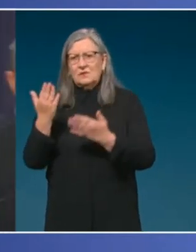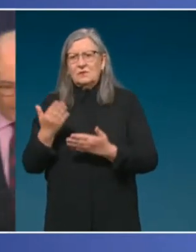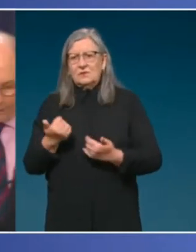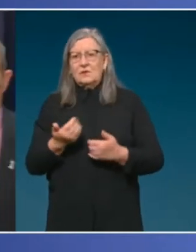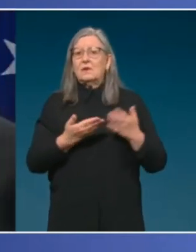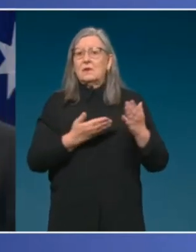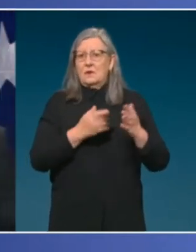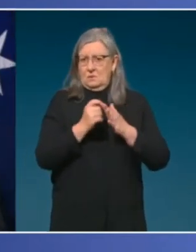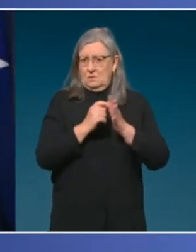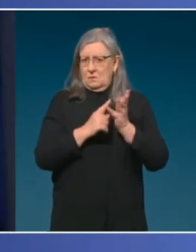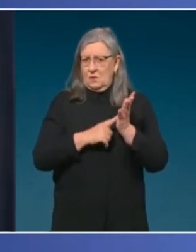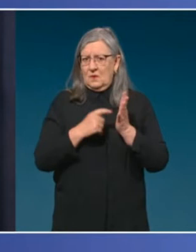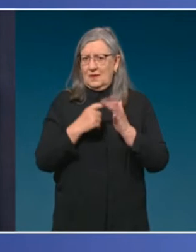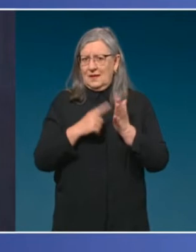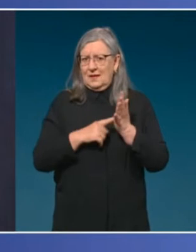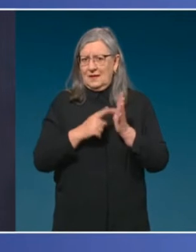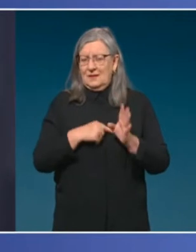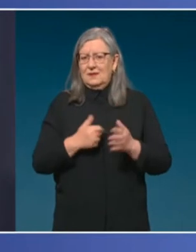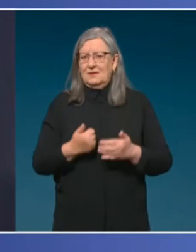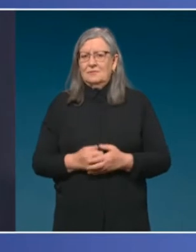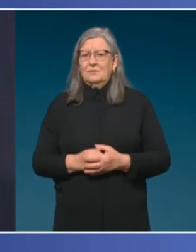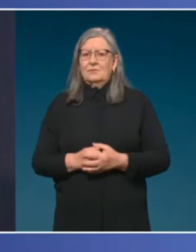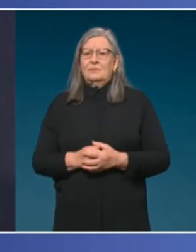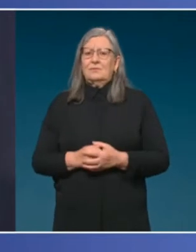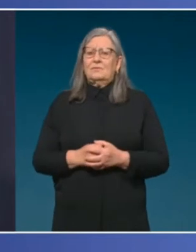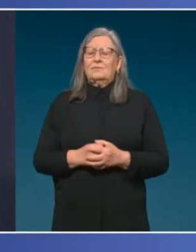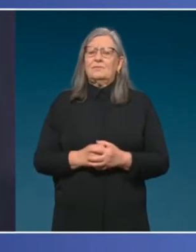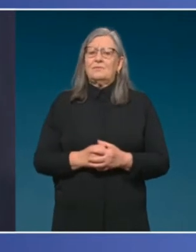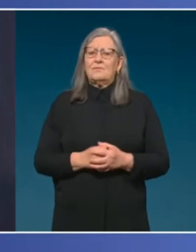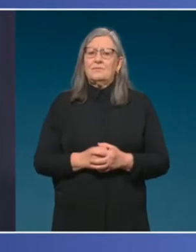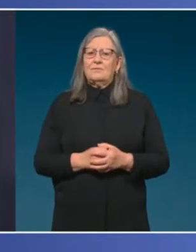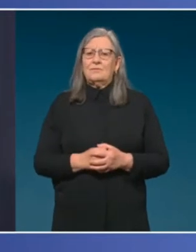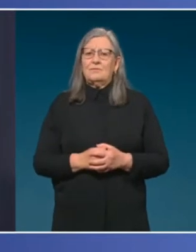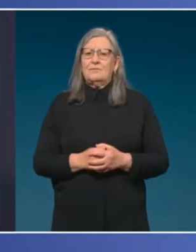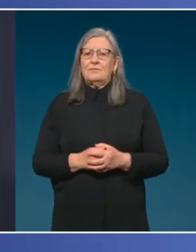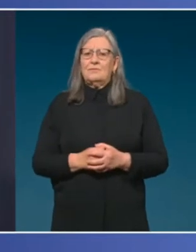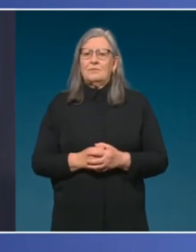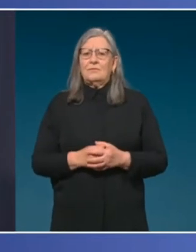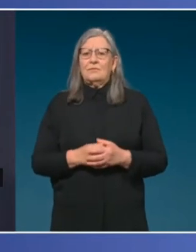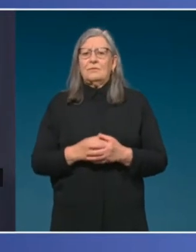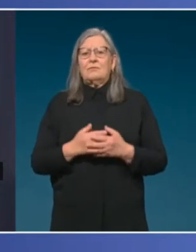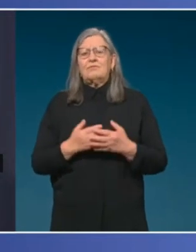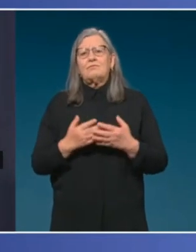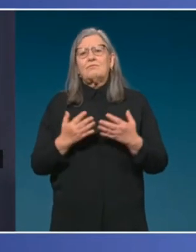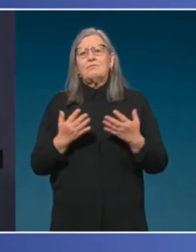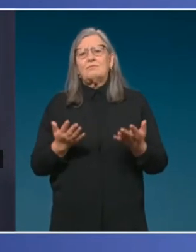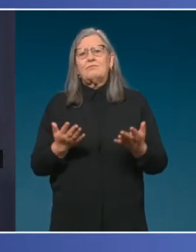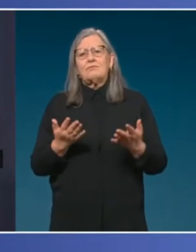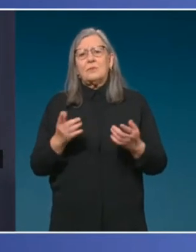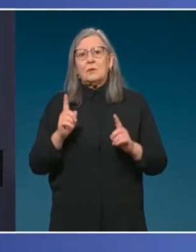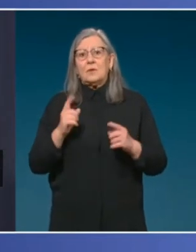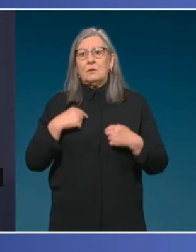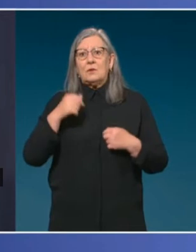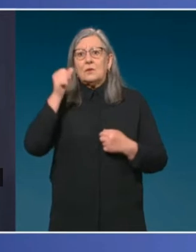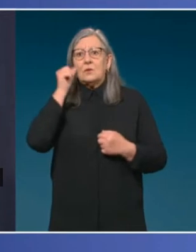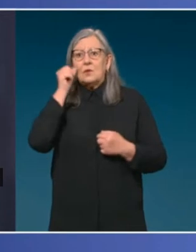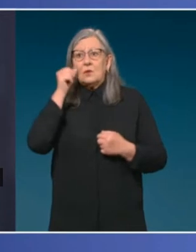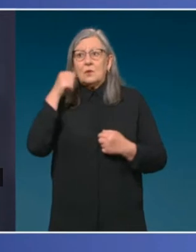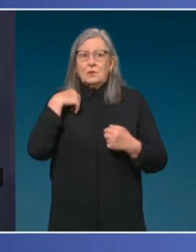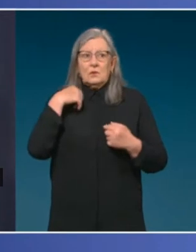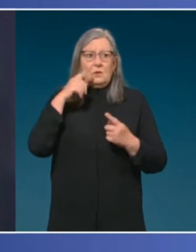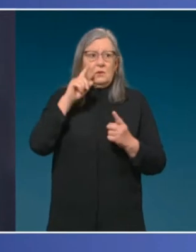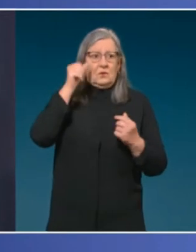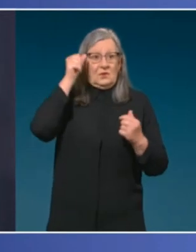you, Minister. So I think in general terms, what do we know, what we don't know, and then what we're doing about